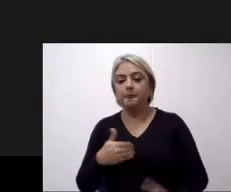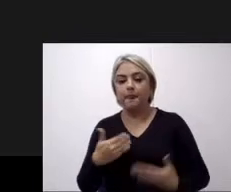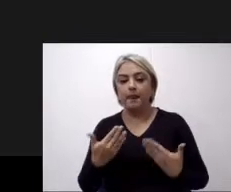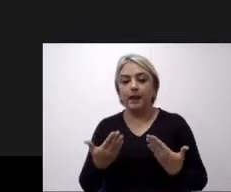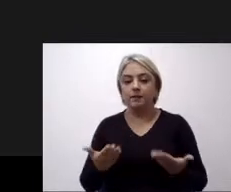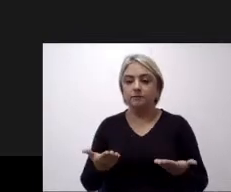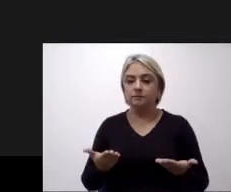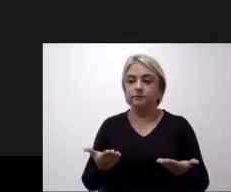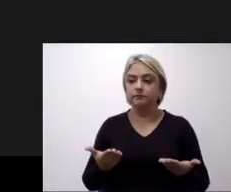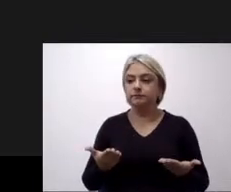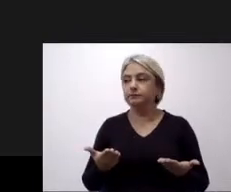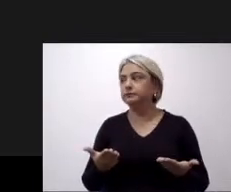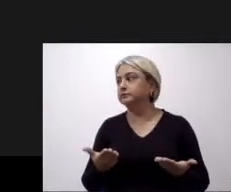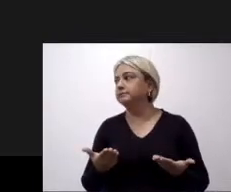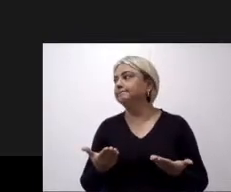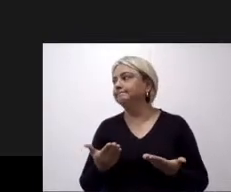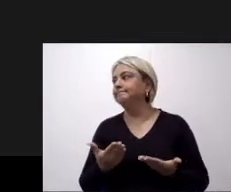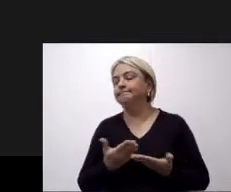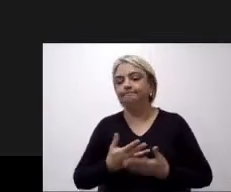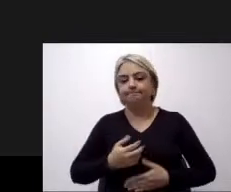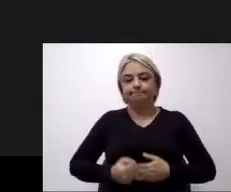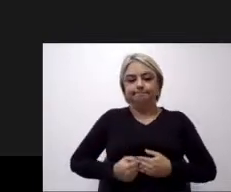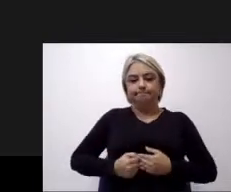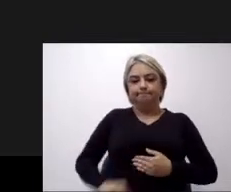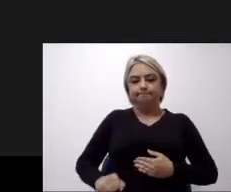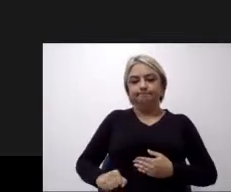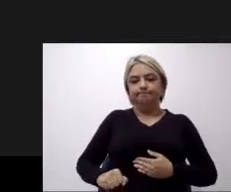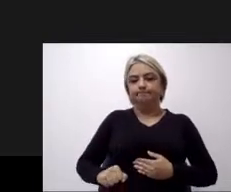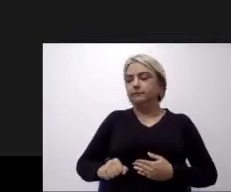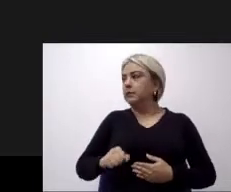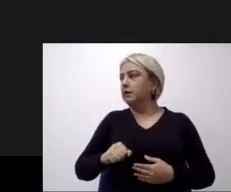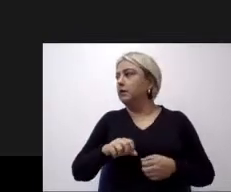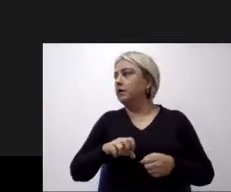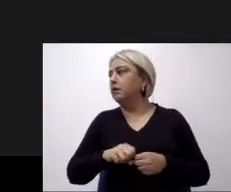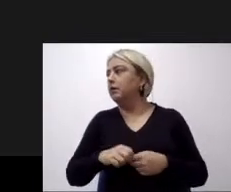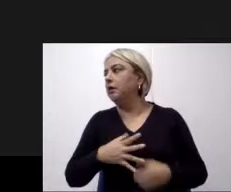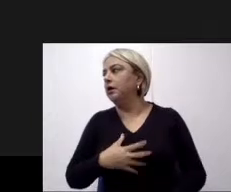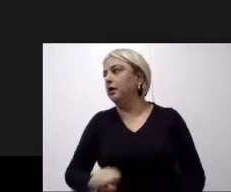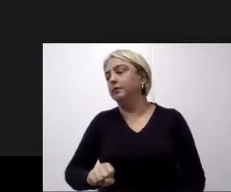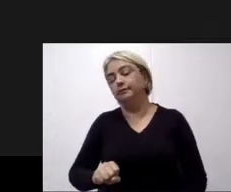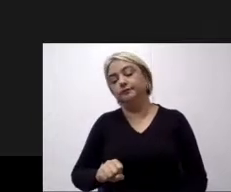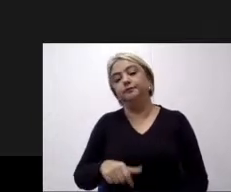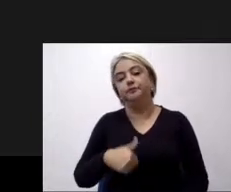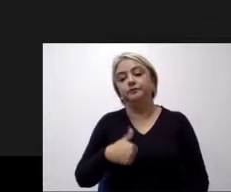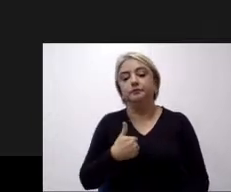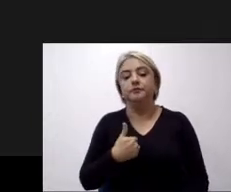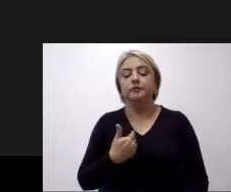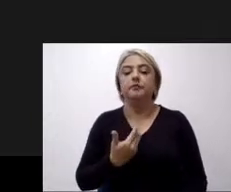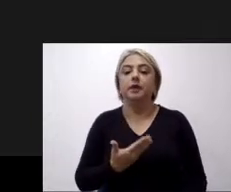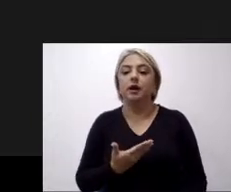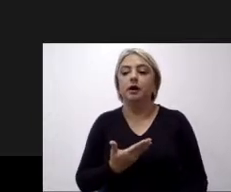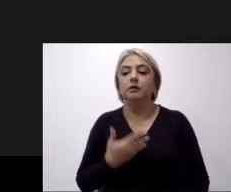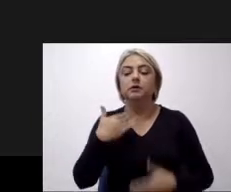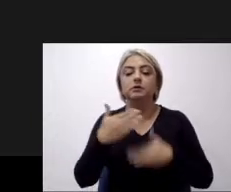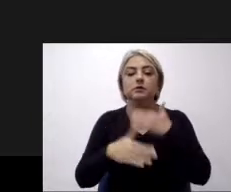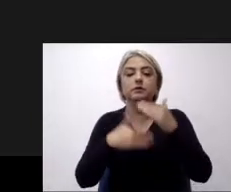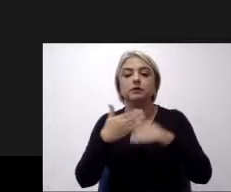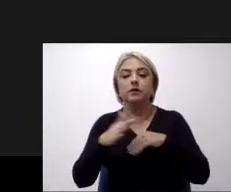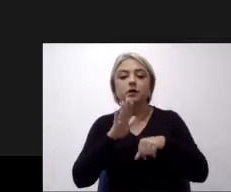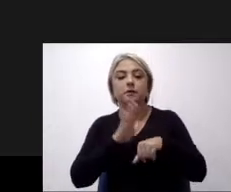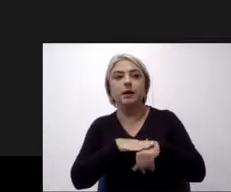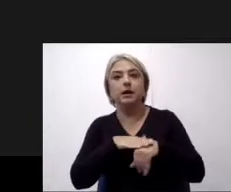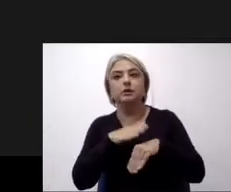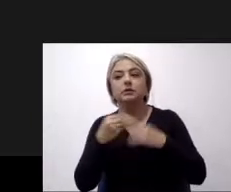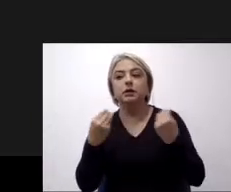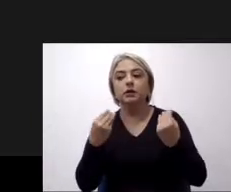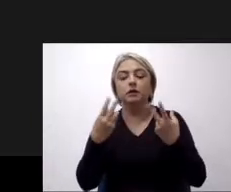I developed more these examples. Other research have showed the role